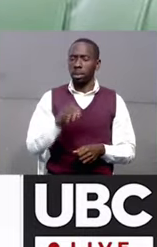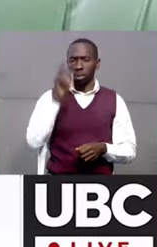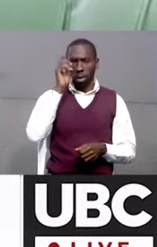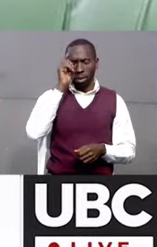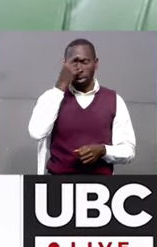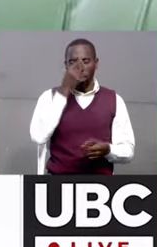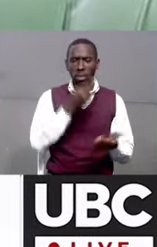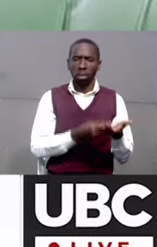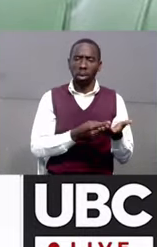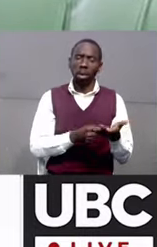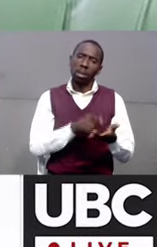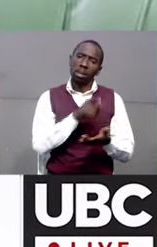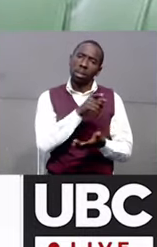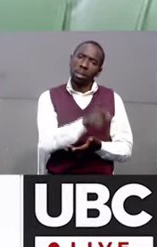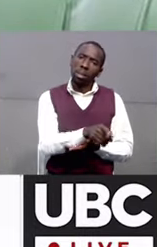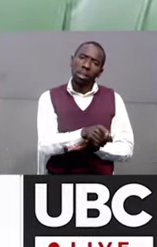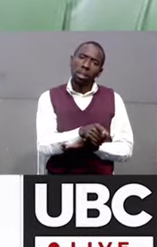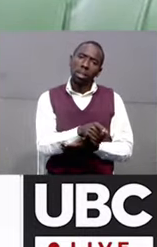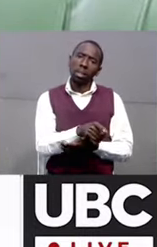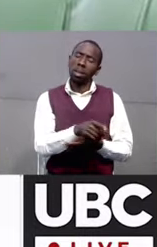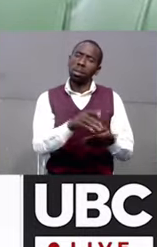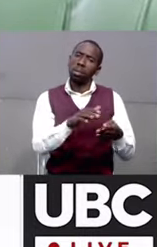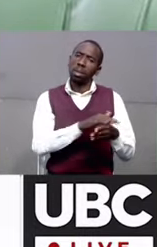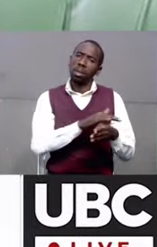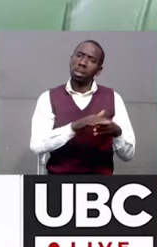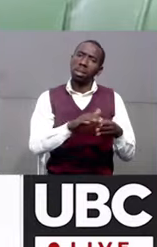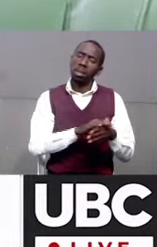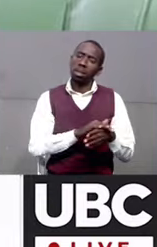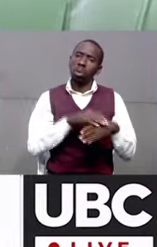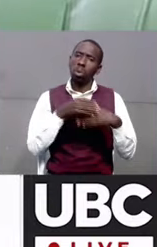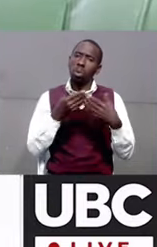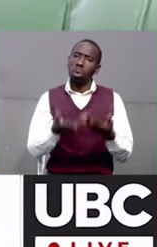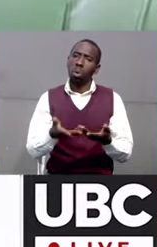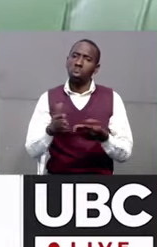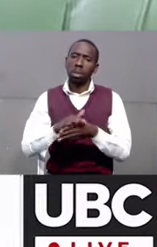investment or not? Why then do you keep people paid